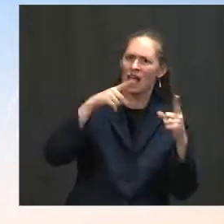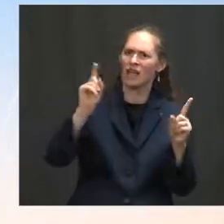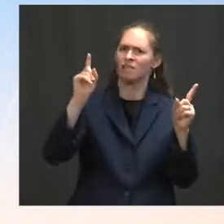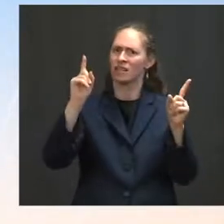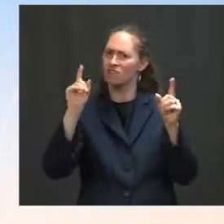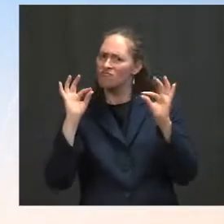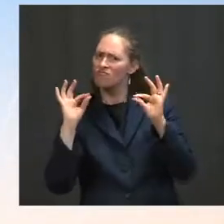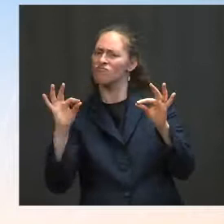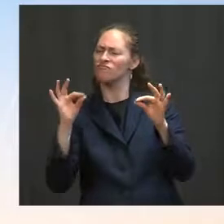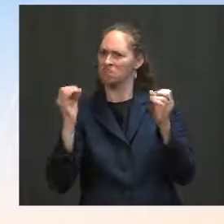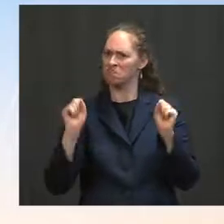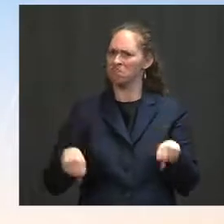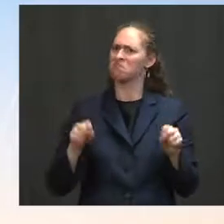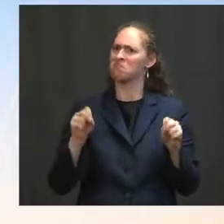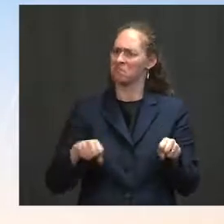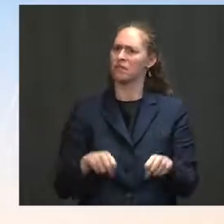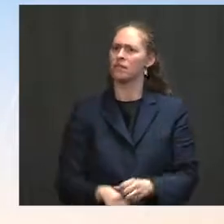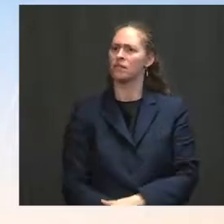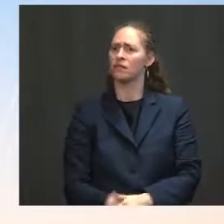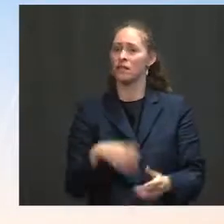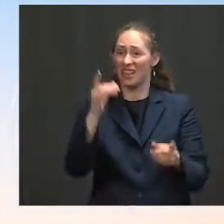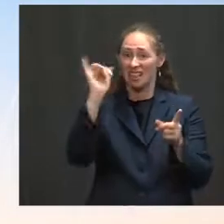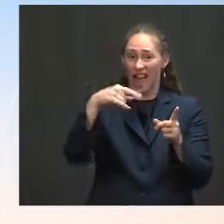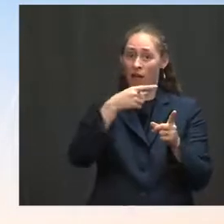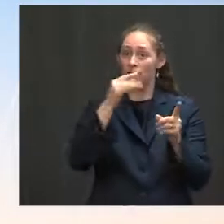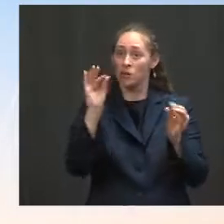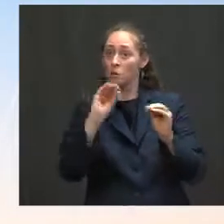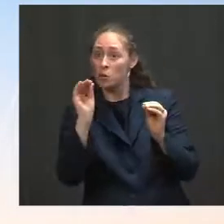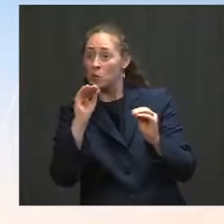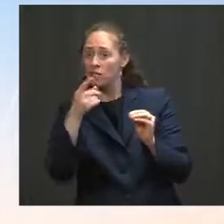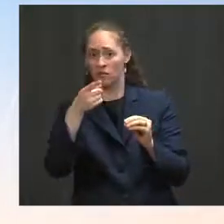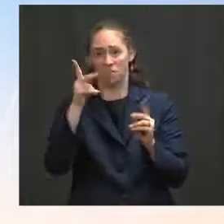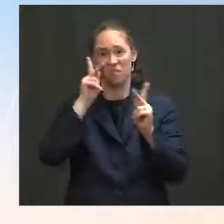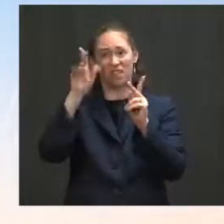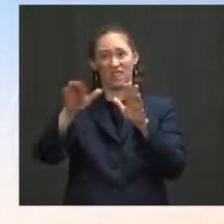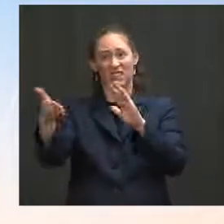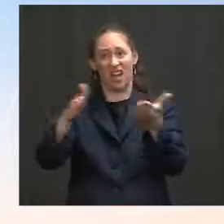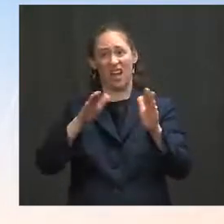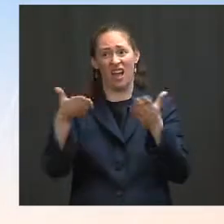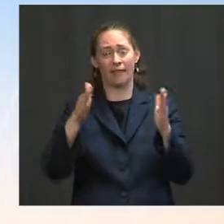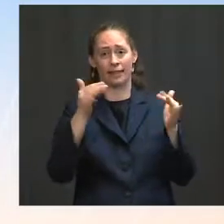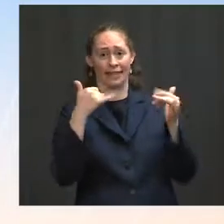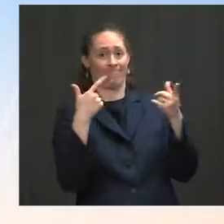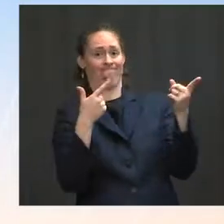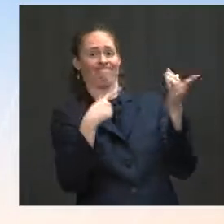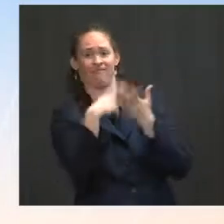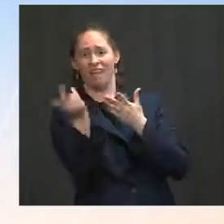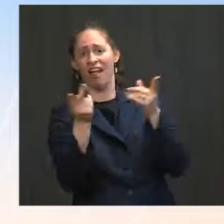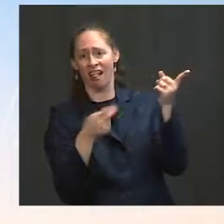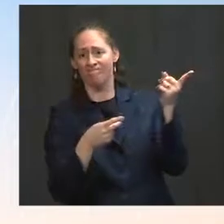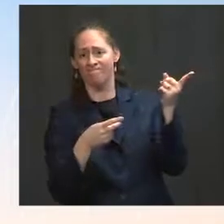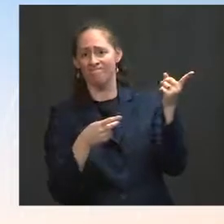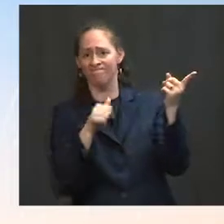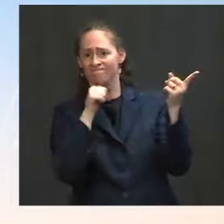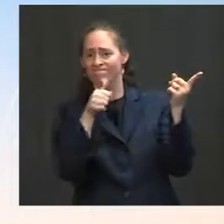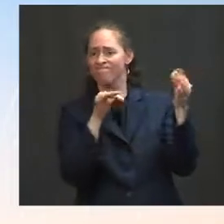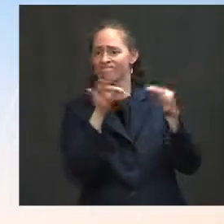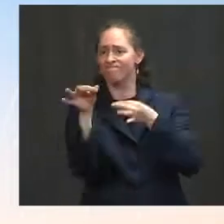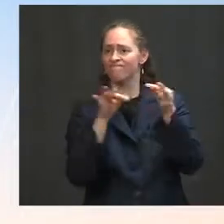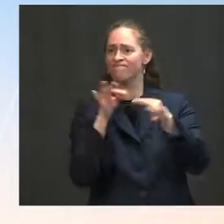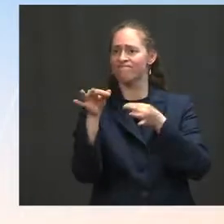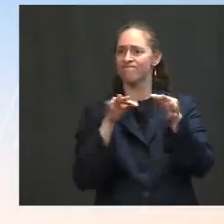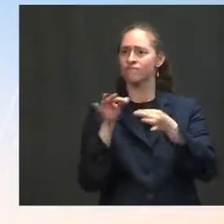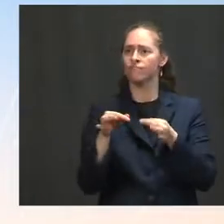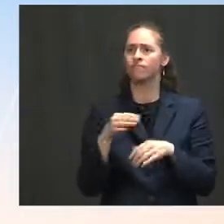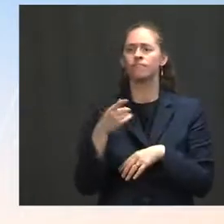literally killing people. So maybe they should consider that. But I would say that what this is and what it is not, this is not federal employees